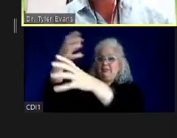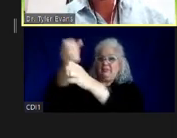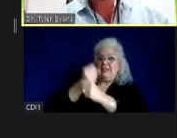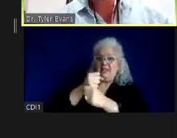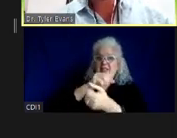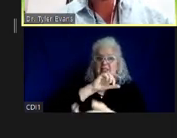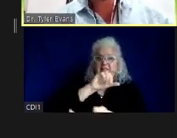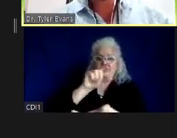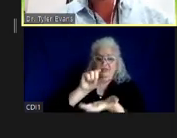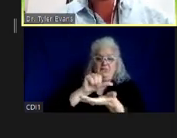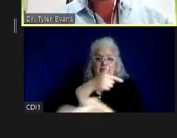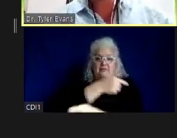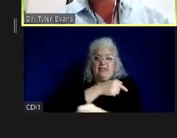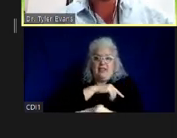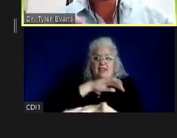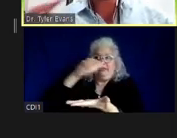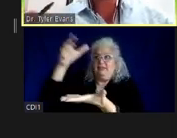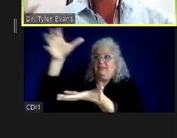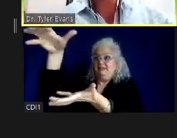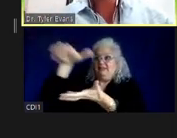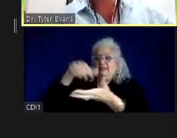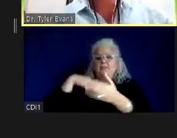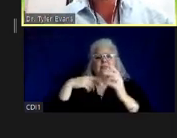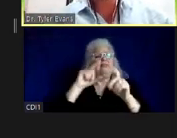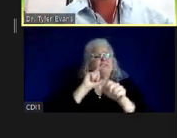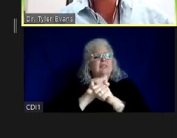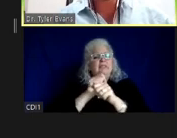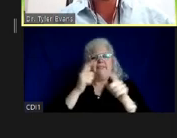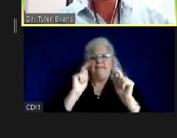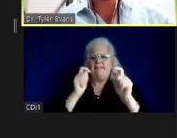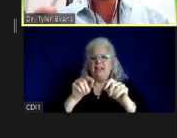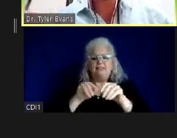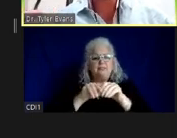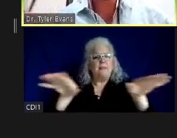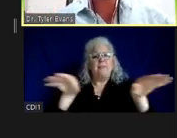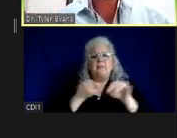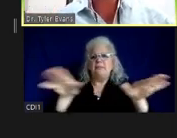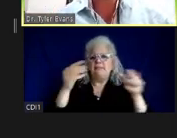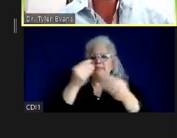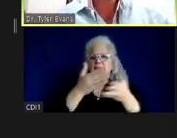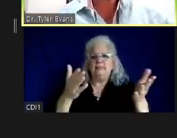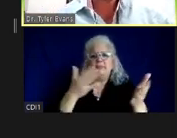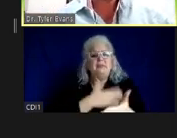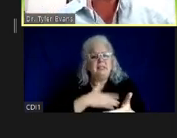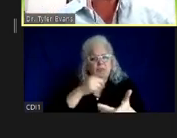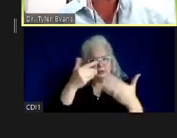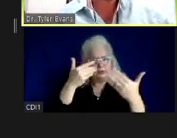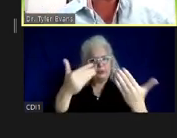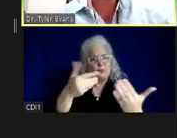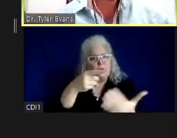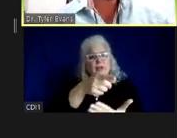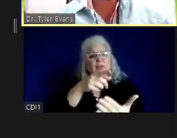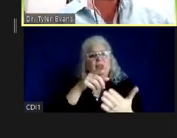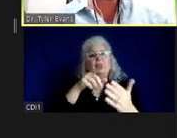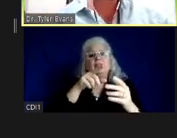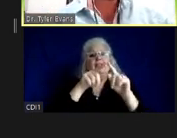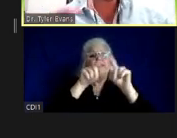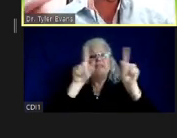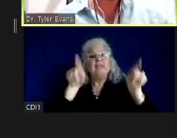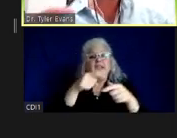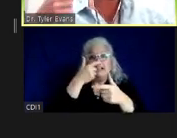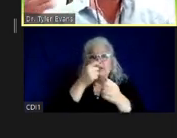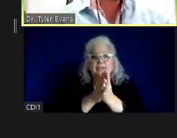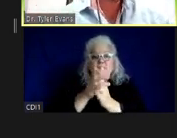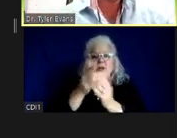interest form is helpful because you can register your information and kind of tell a little bit more about, who you are,